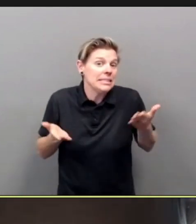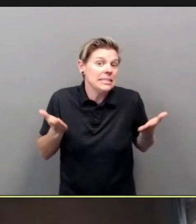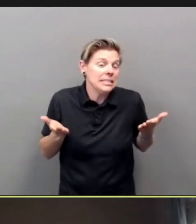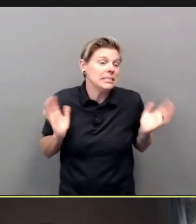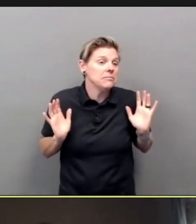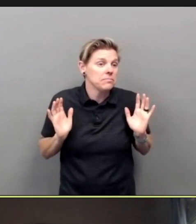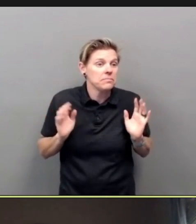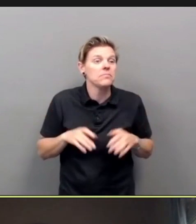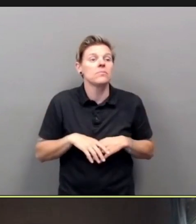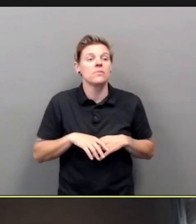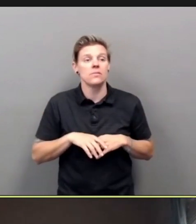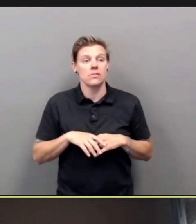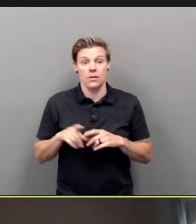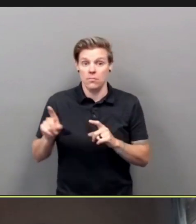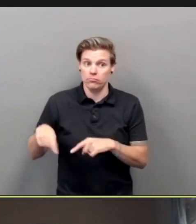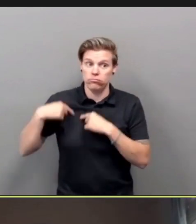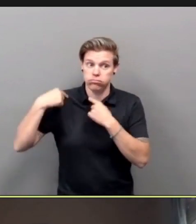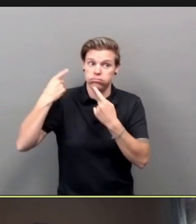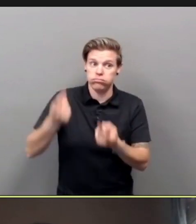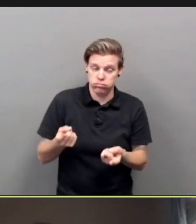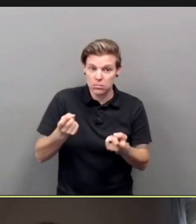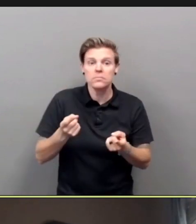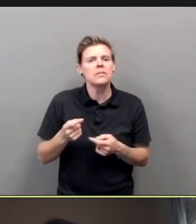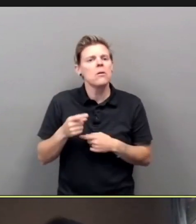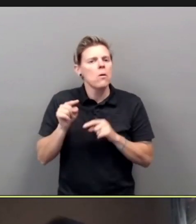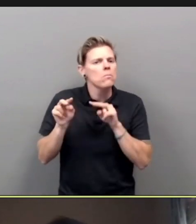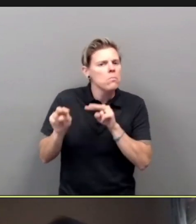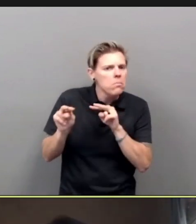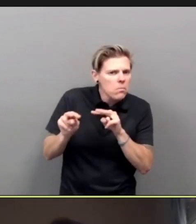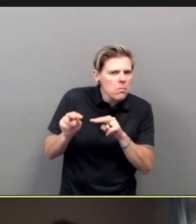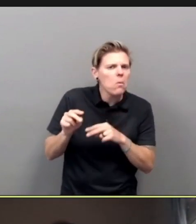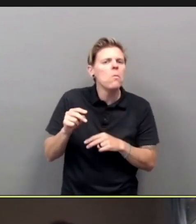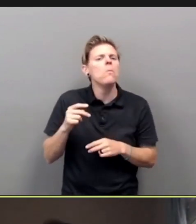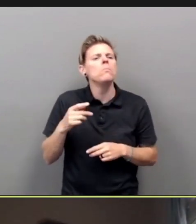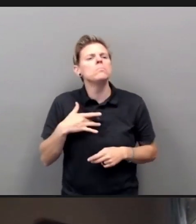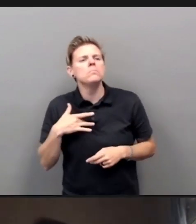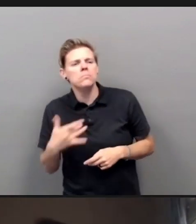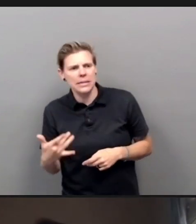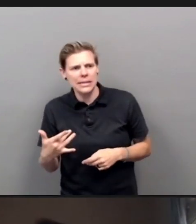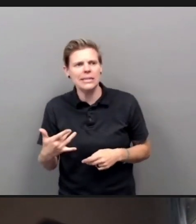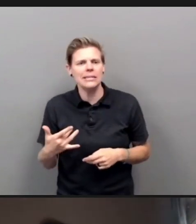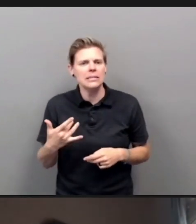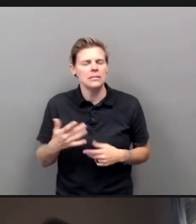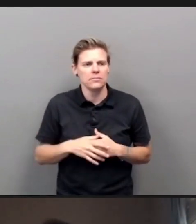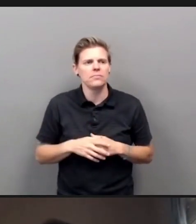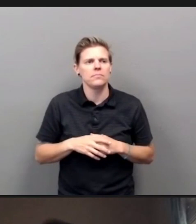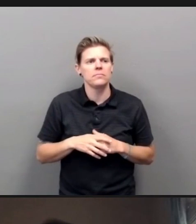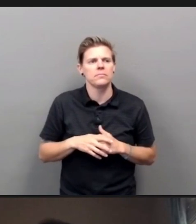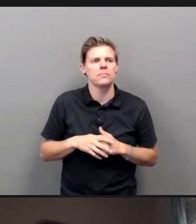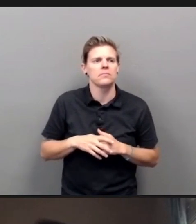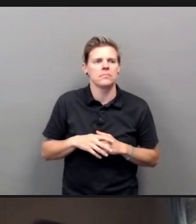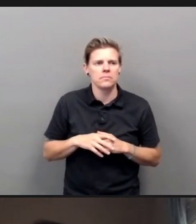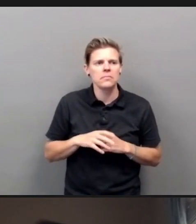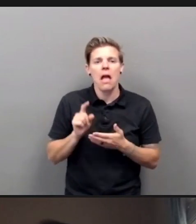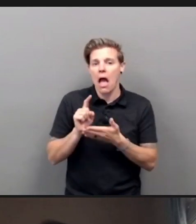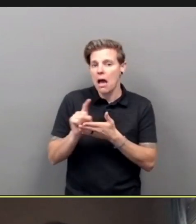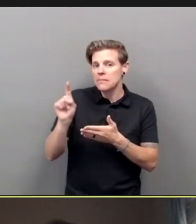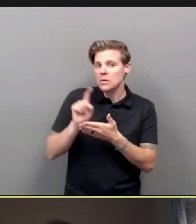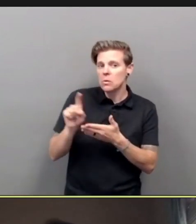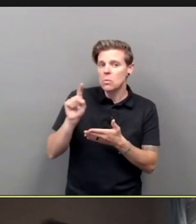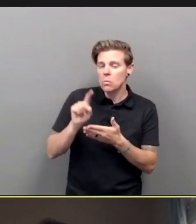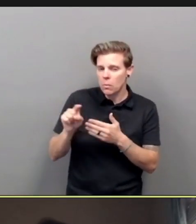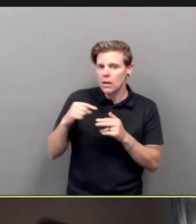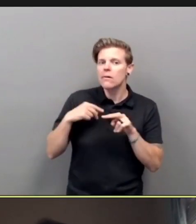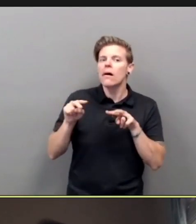how how the number of doses that have been given out in Eddy County every week, they think it'll be more